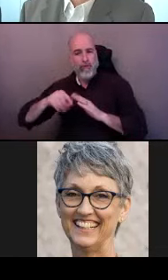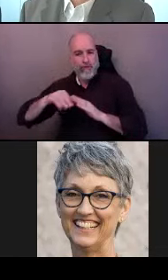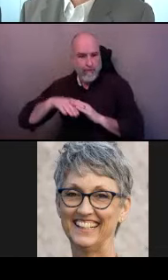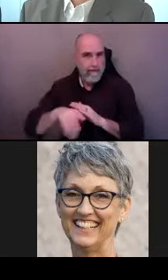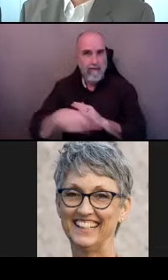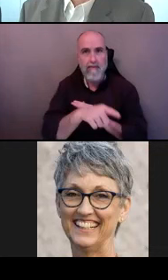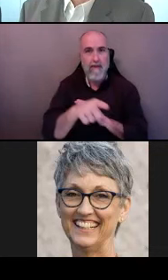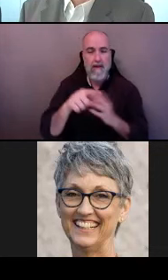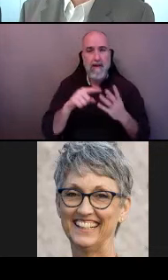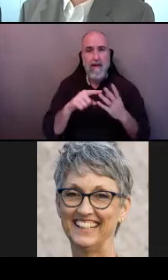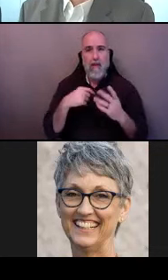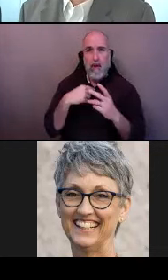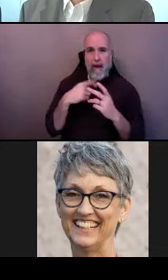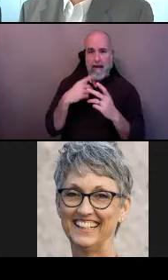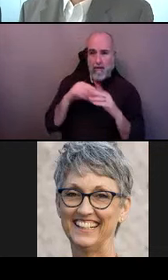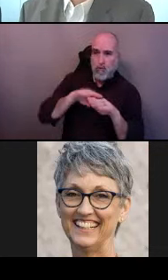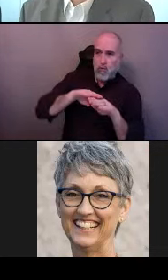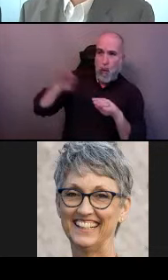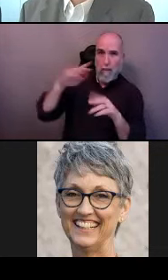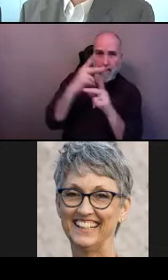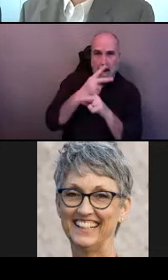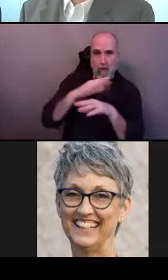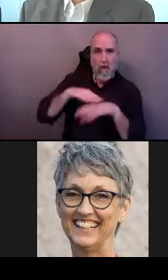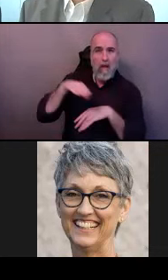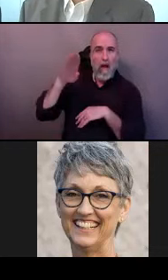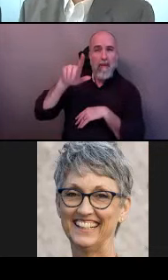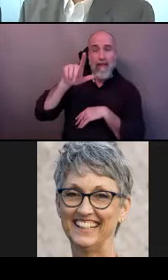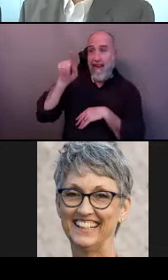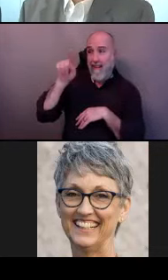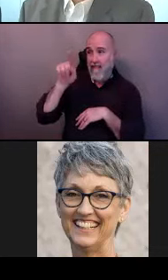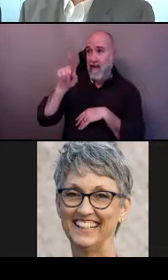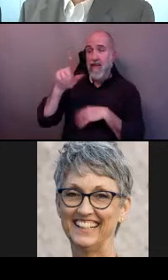And then we have the slope calculations in the upper left-hand corner that have been